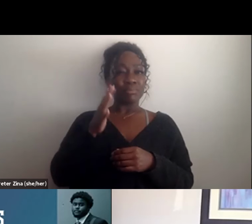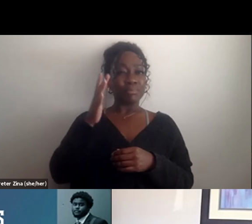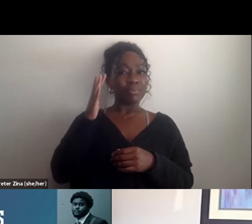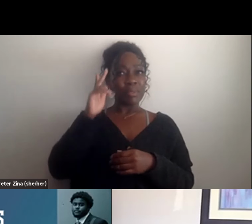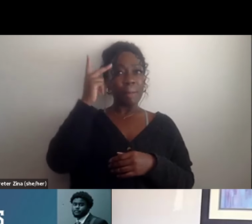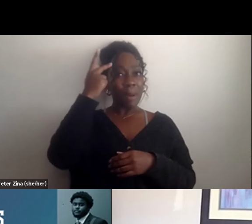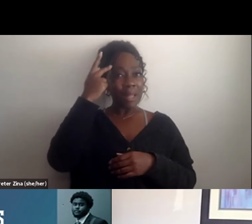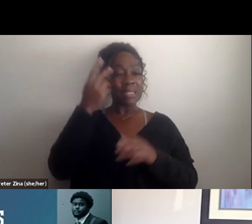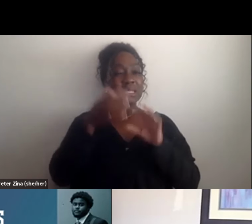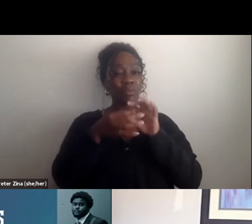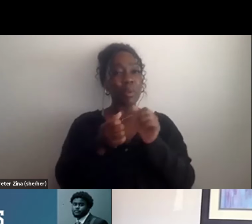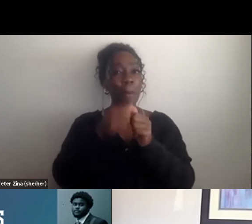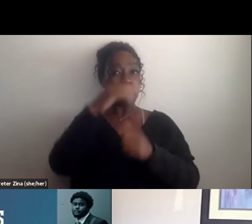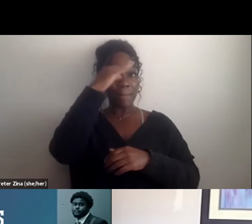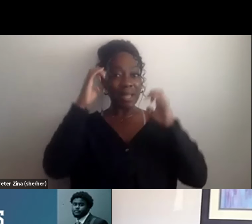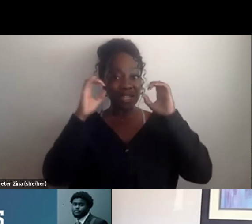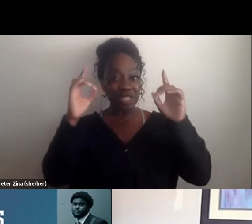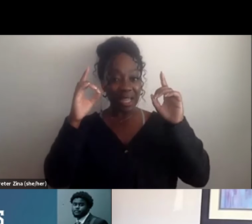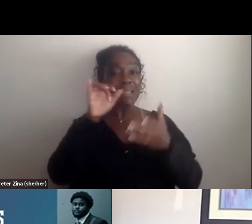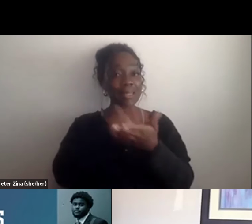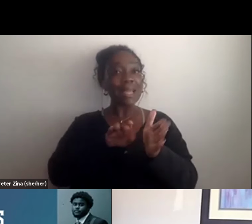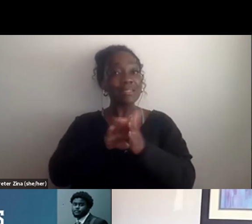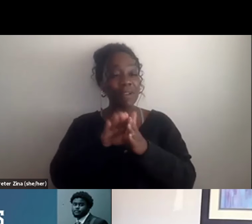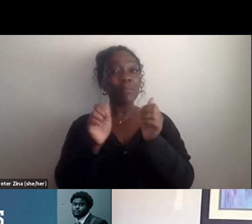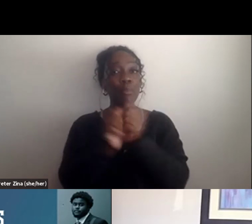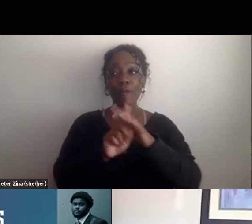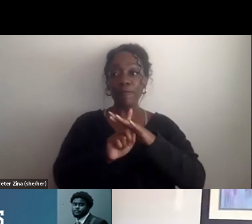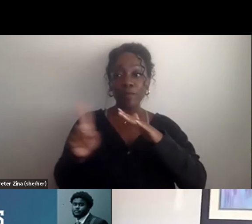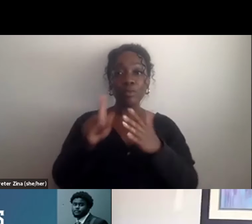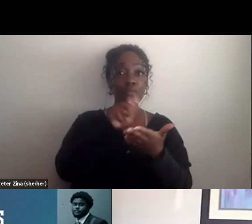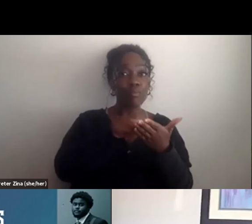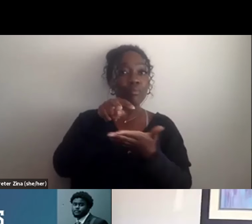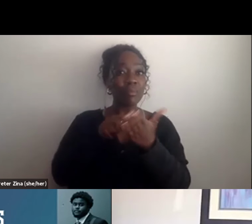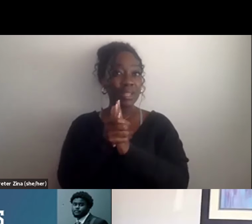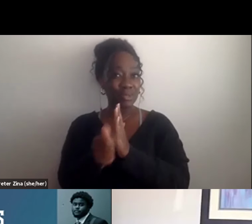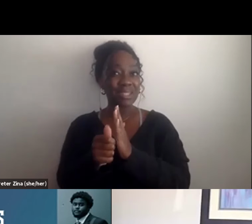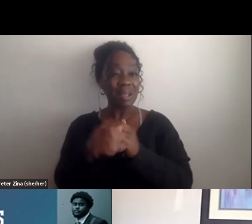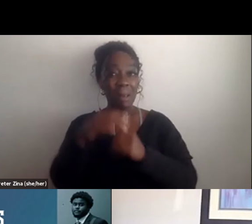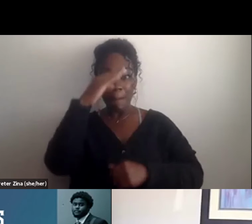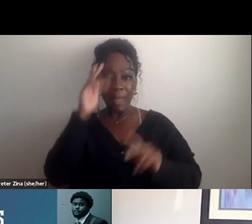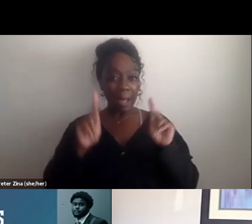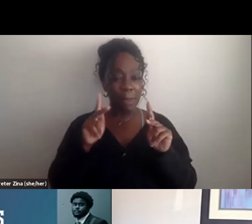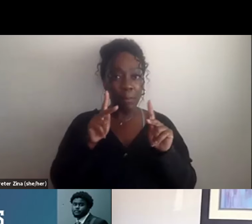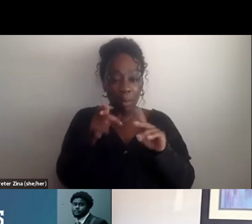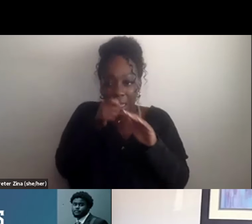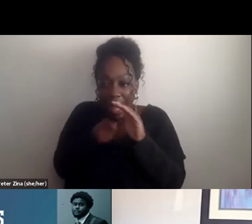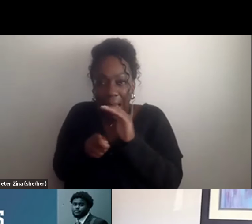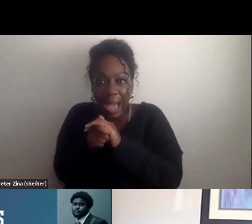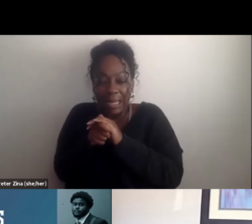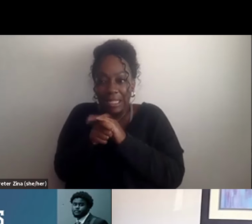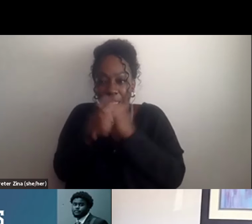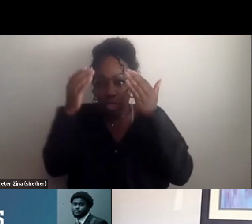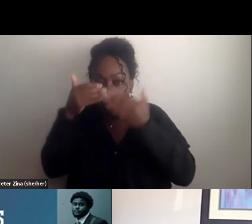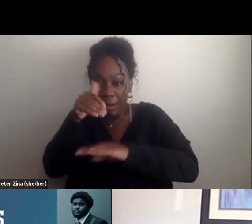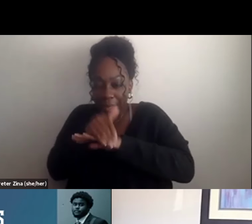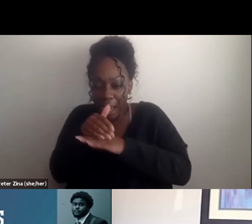with fugitive literacy, right? Black people climbing into pits in the ground in the middle of the night to learn to read and write, or stealing away to